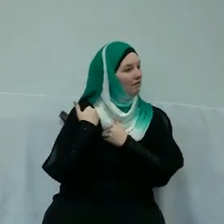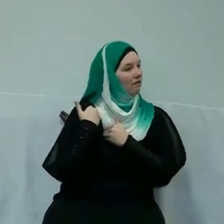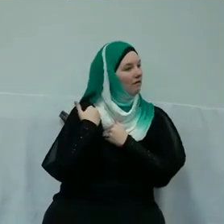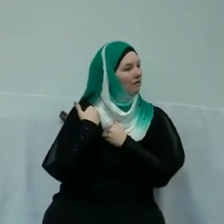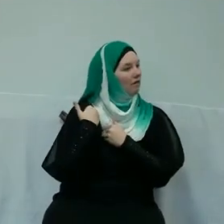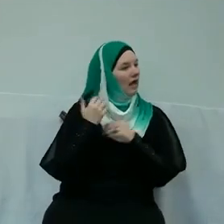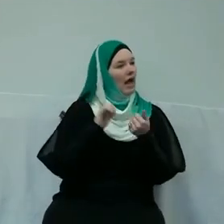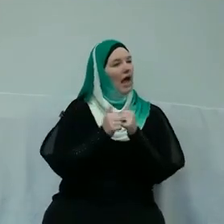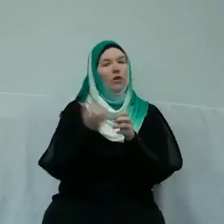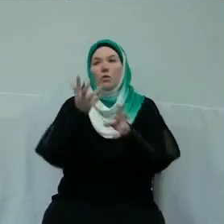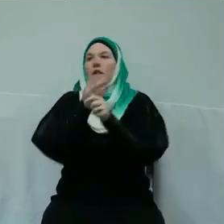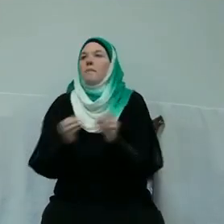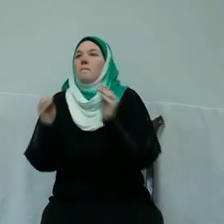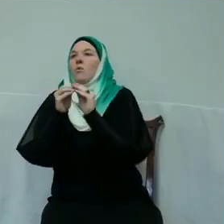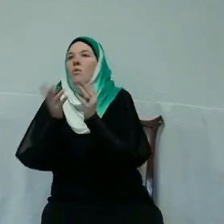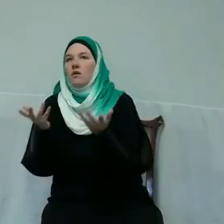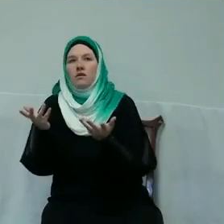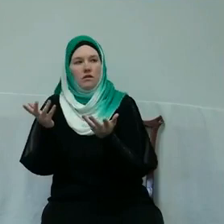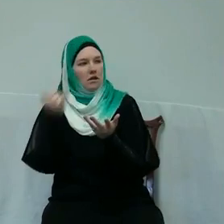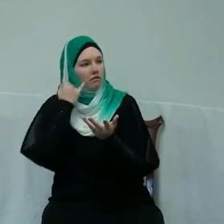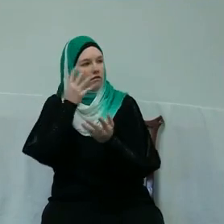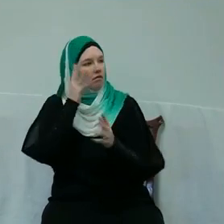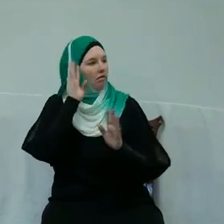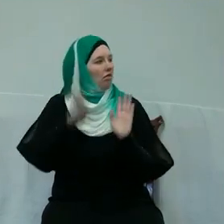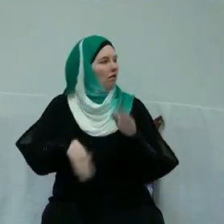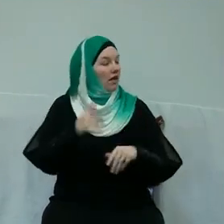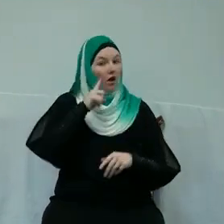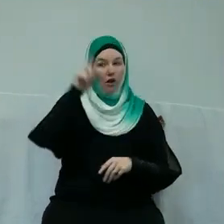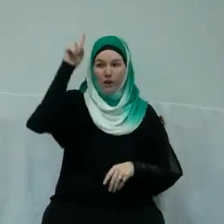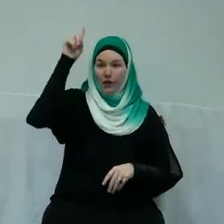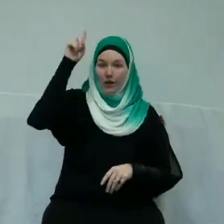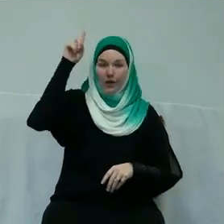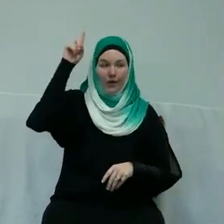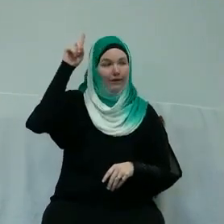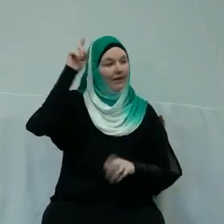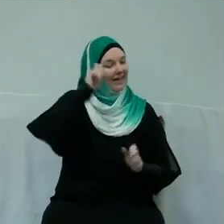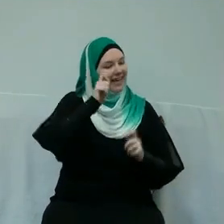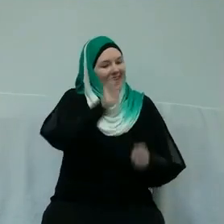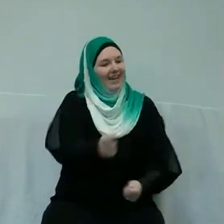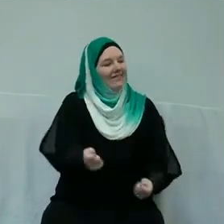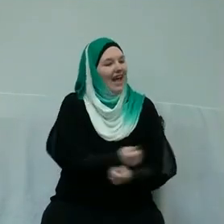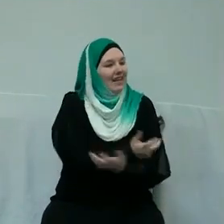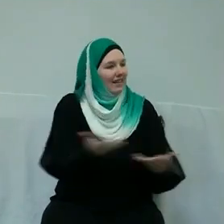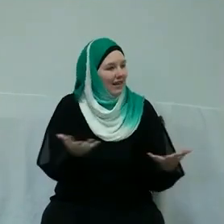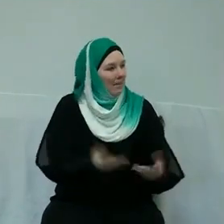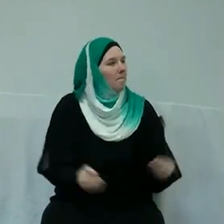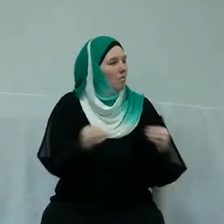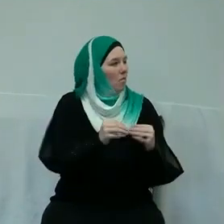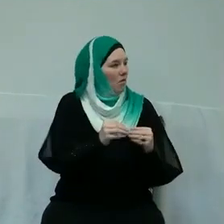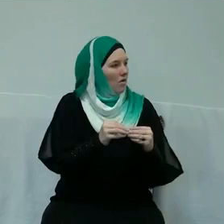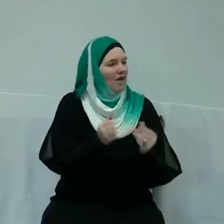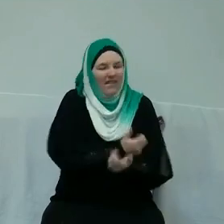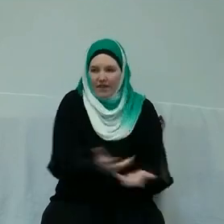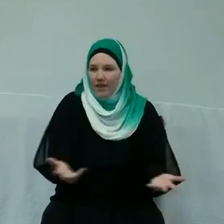ask for more? How do you ask for more? Allah subhanahu wa ta'ala, and He can give anyone anything and